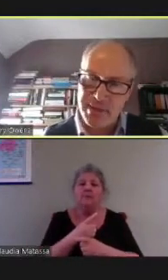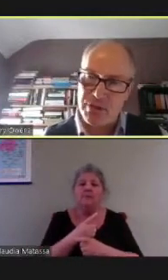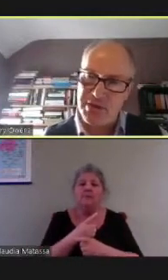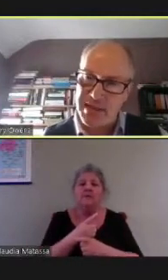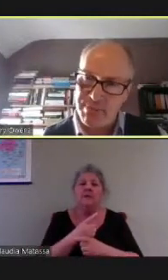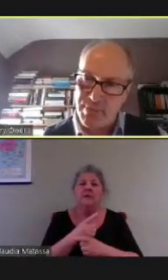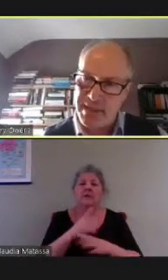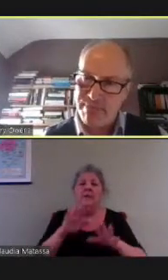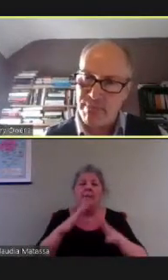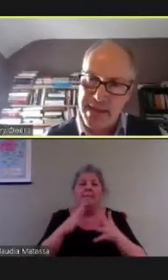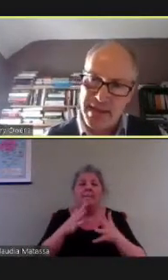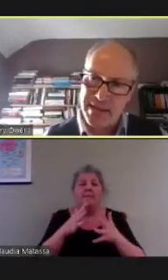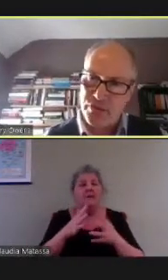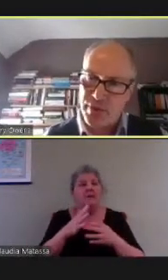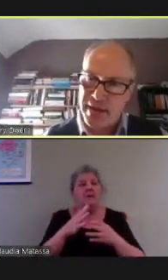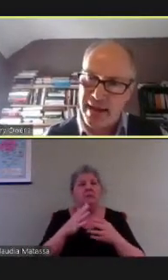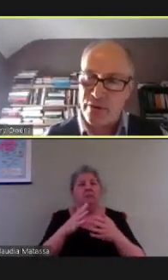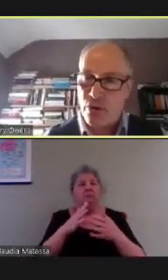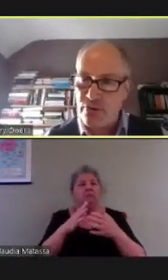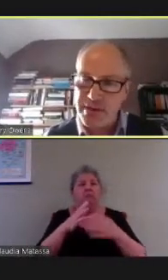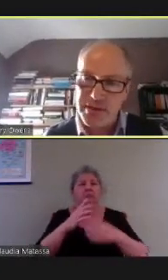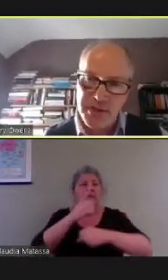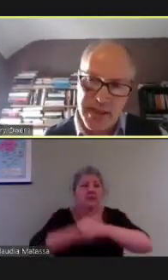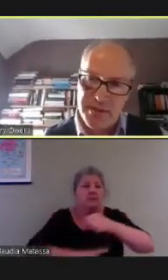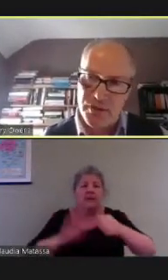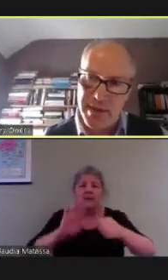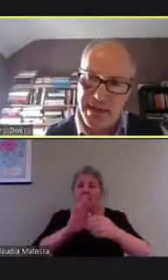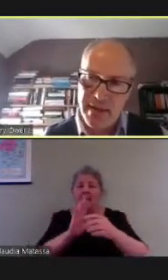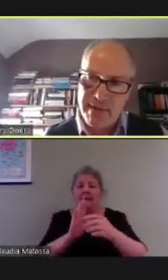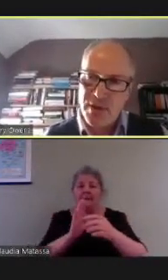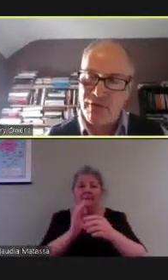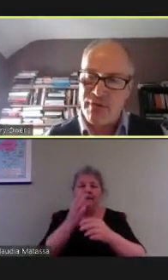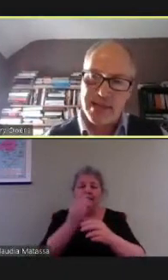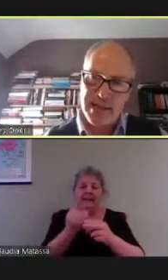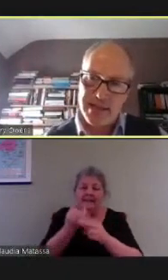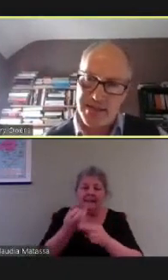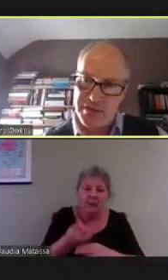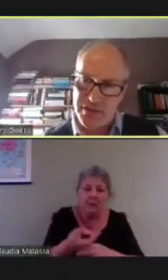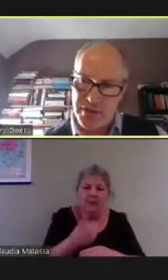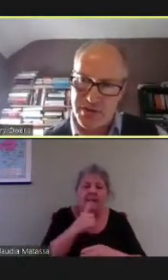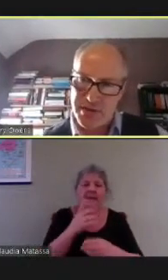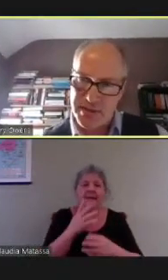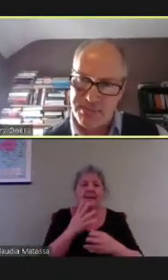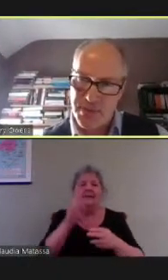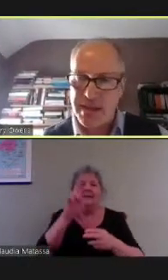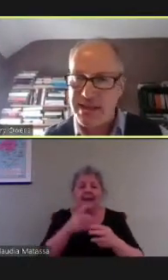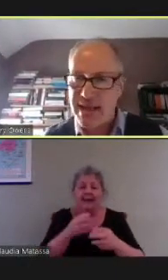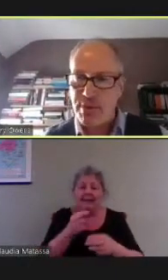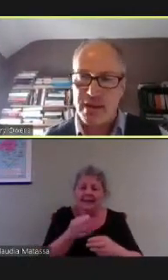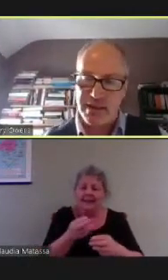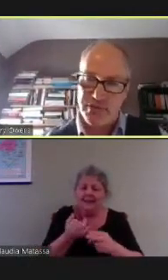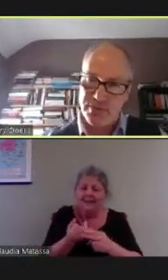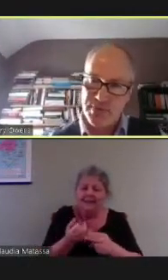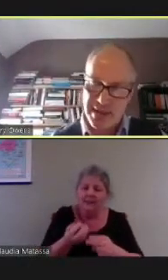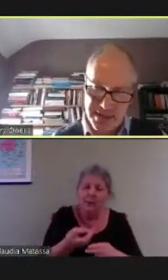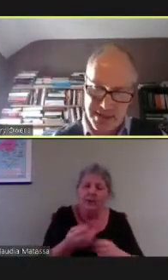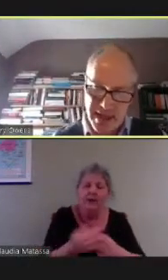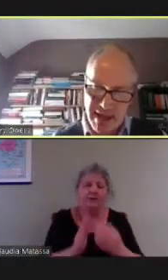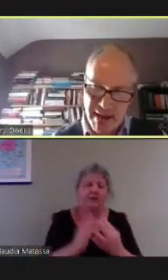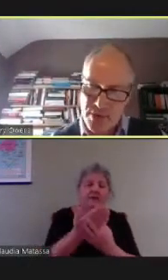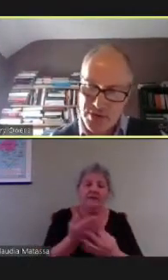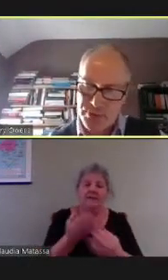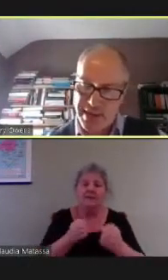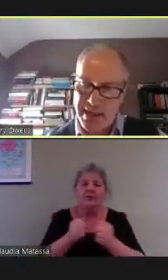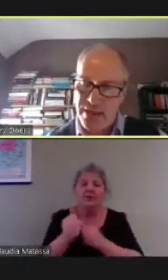an impairment or a disability might get in the way, and often does get in the way, of accessing essential services. An example I'll give you